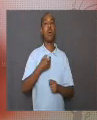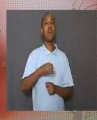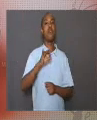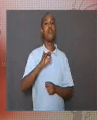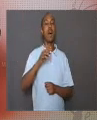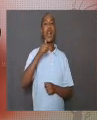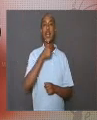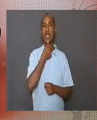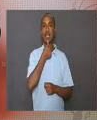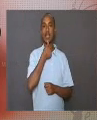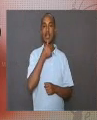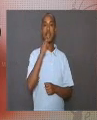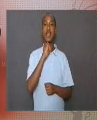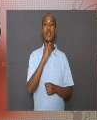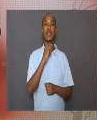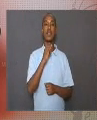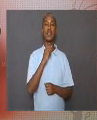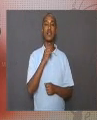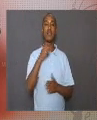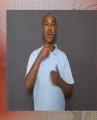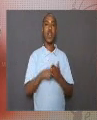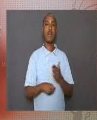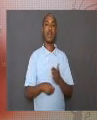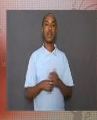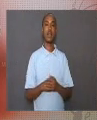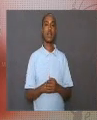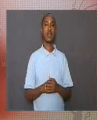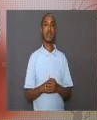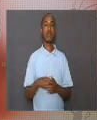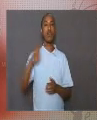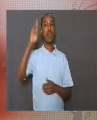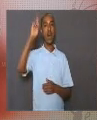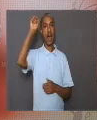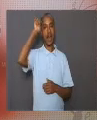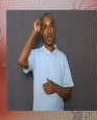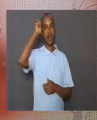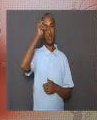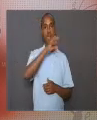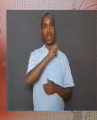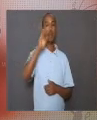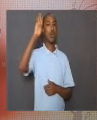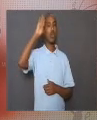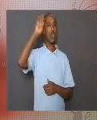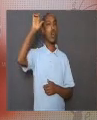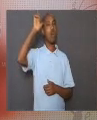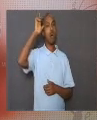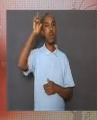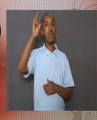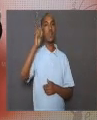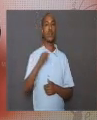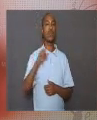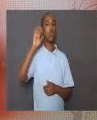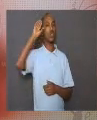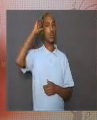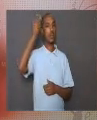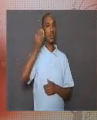of an acid is valid for the Arrhenius and the Bronsted-Lowry